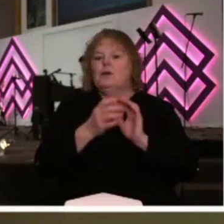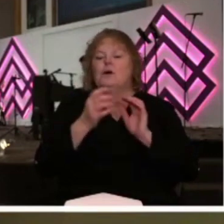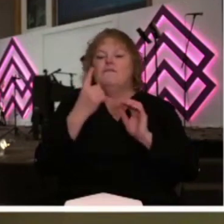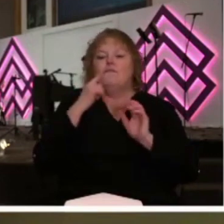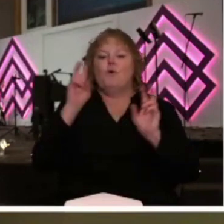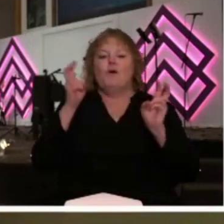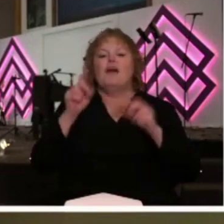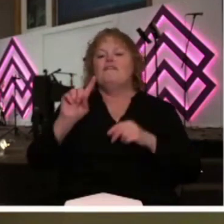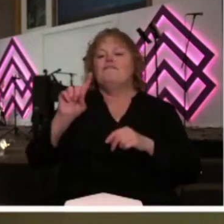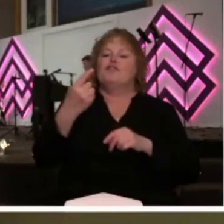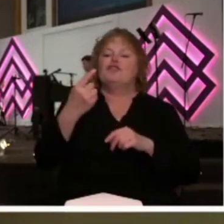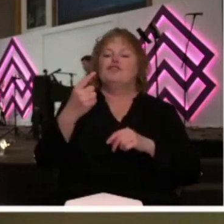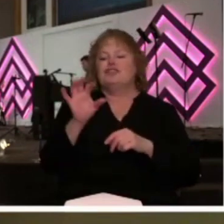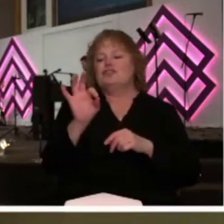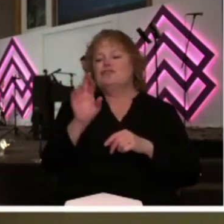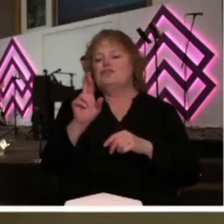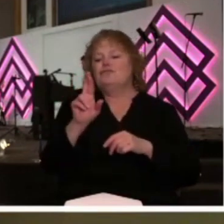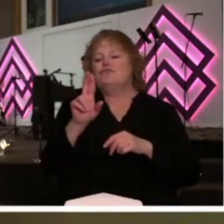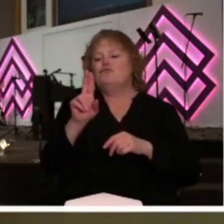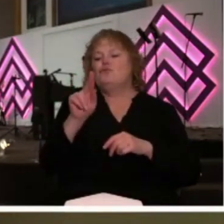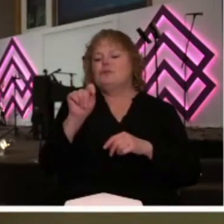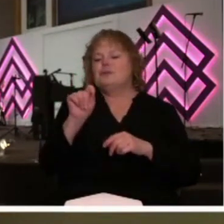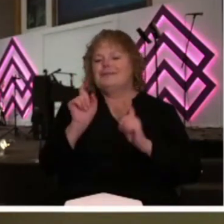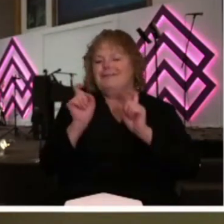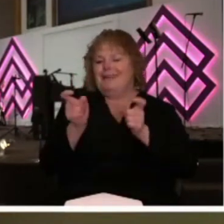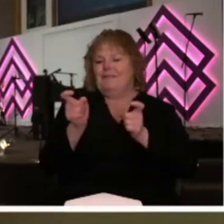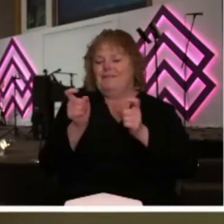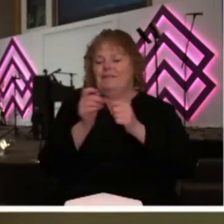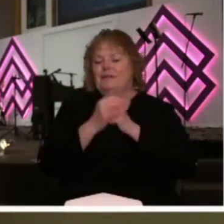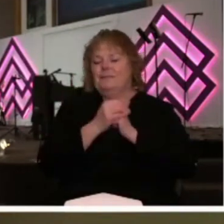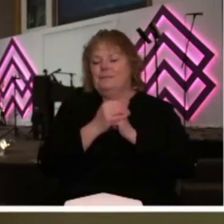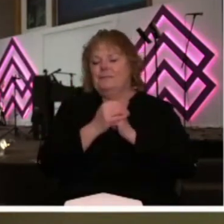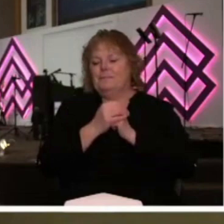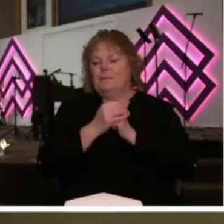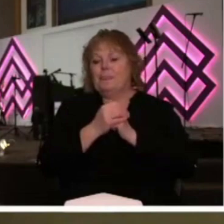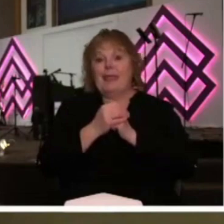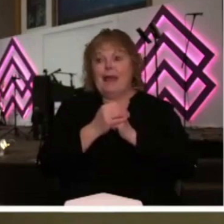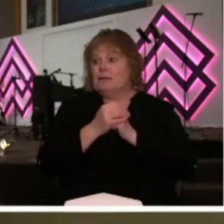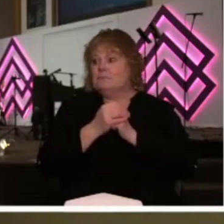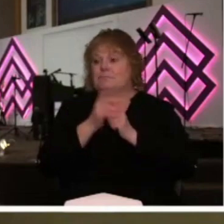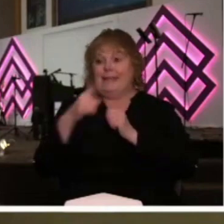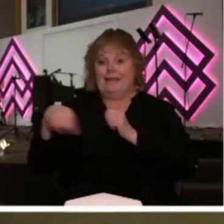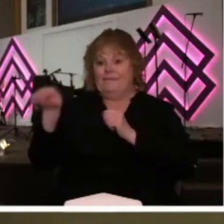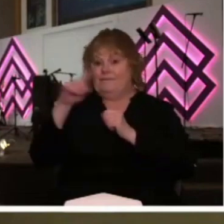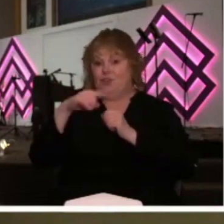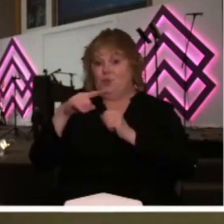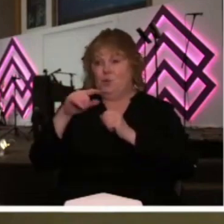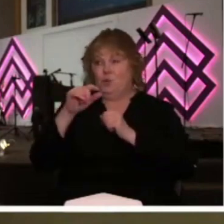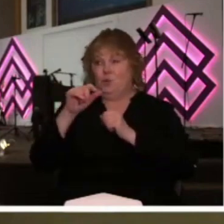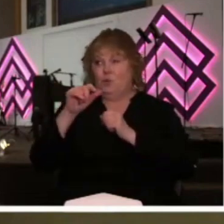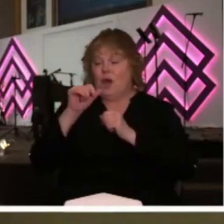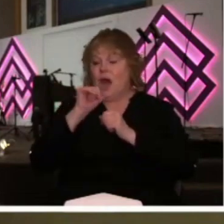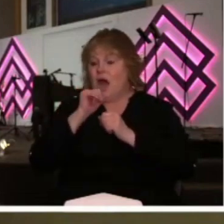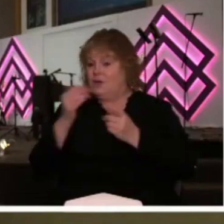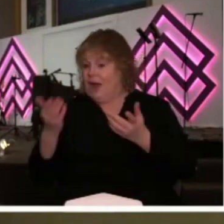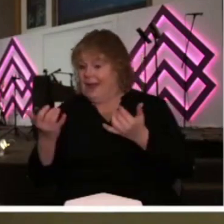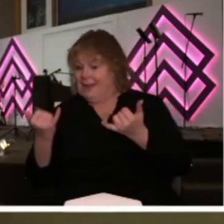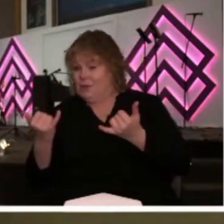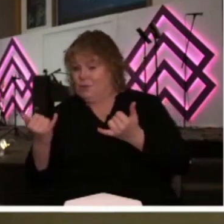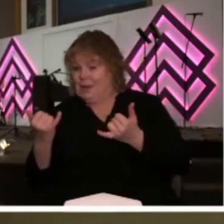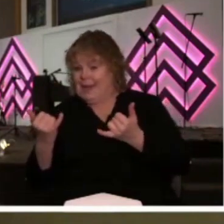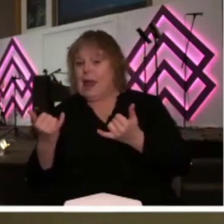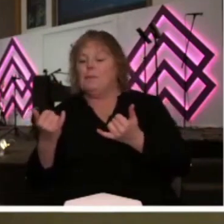fruits gift. You can also find this form, for those of you that may not be joining us at this very moment, but will later this